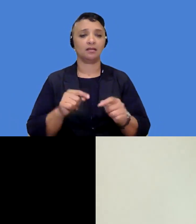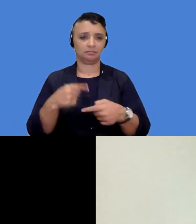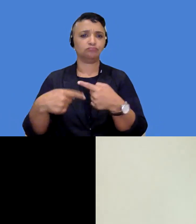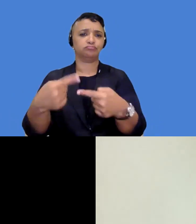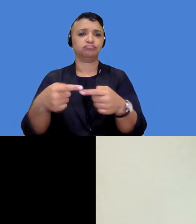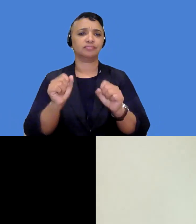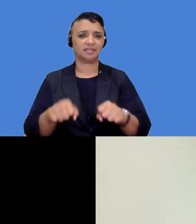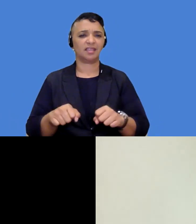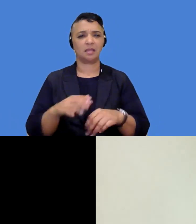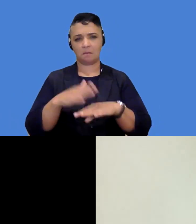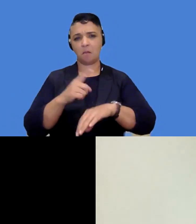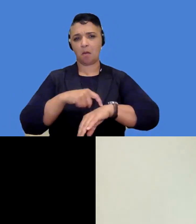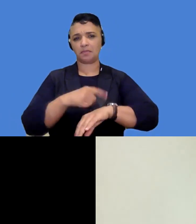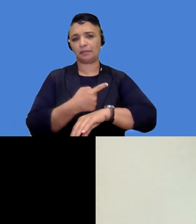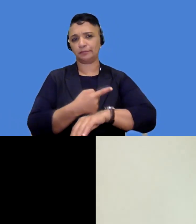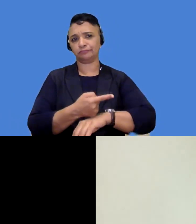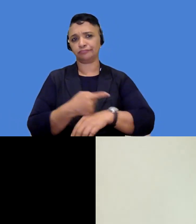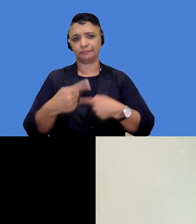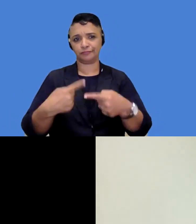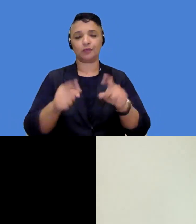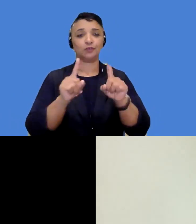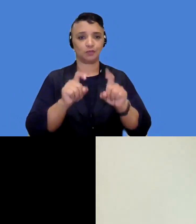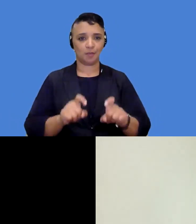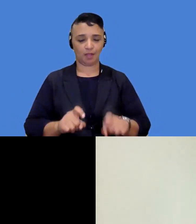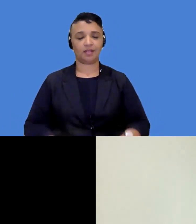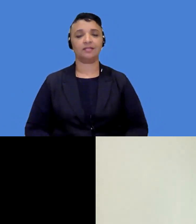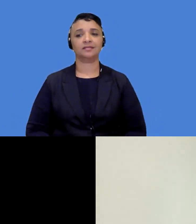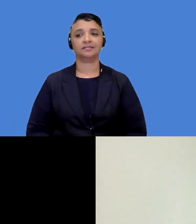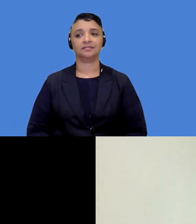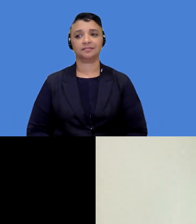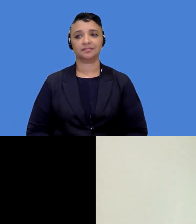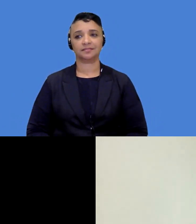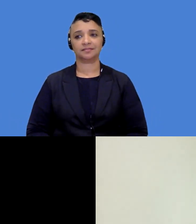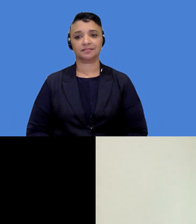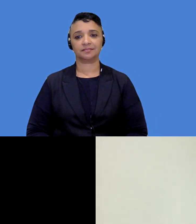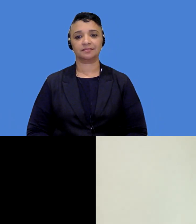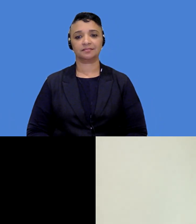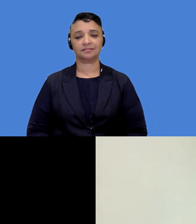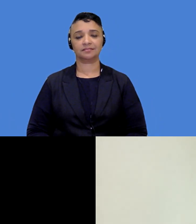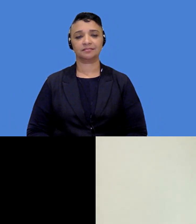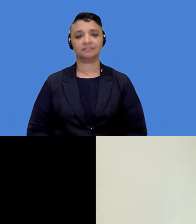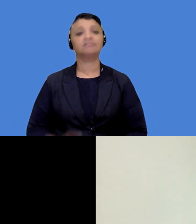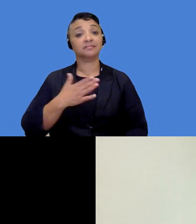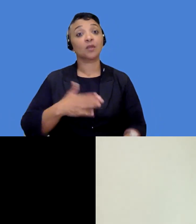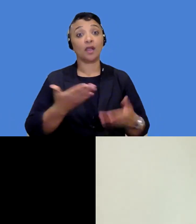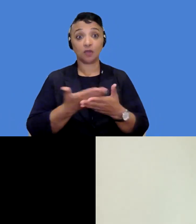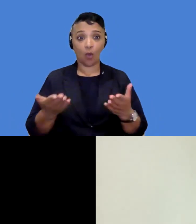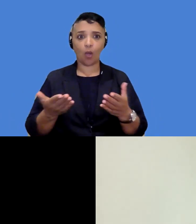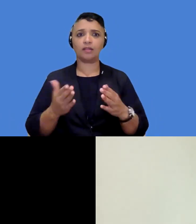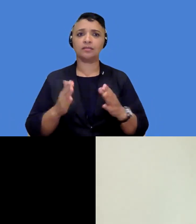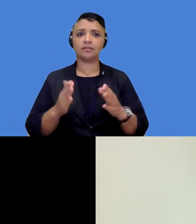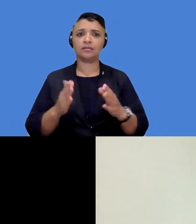for a few more minutes, just to encourage all of our participants to please respond.